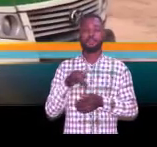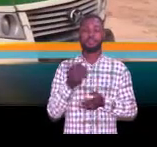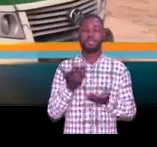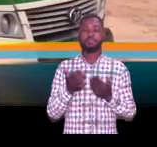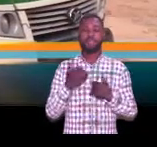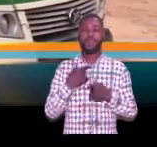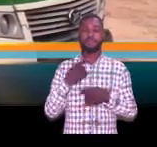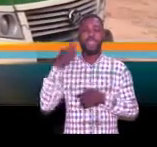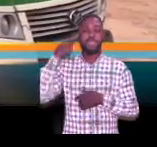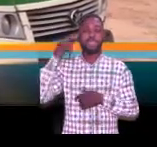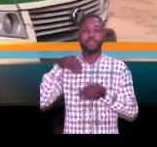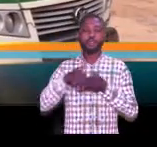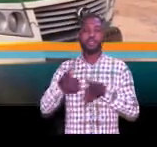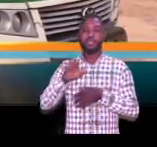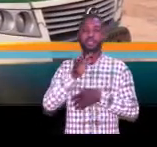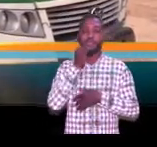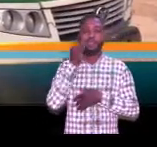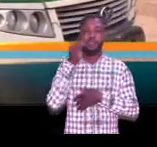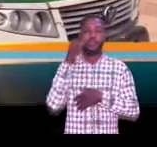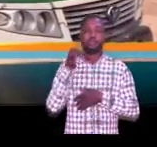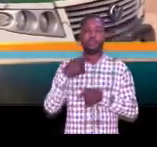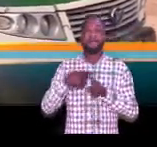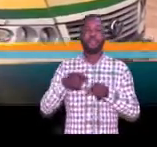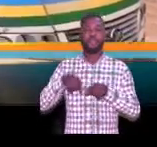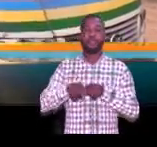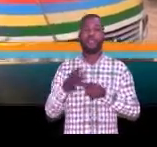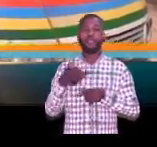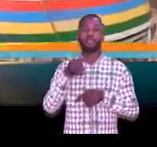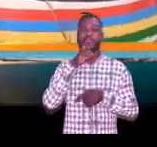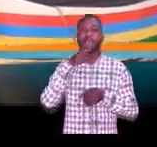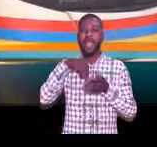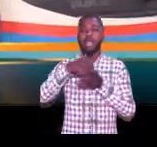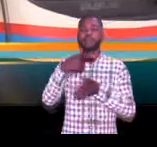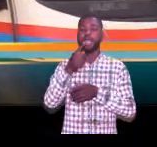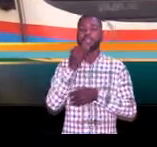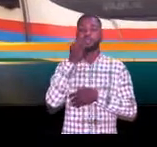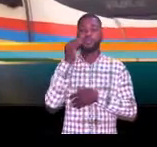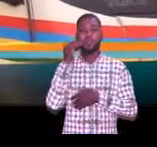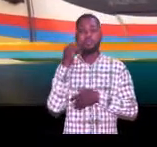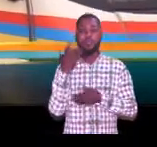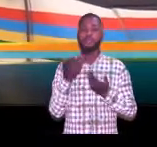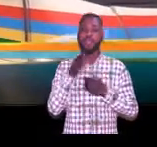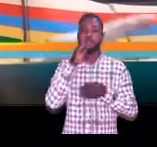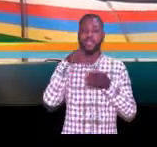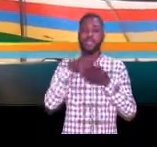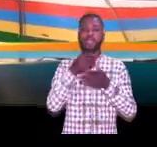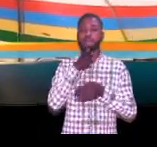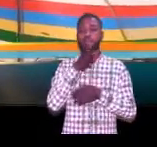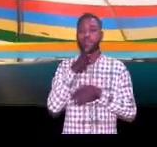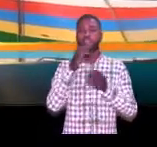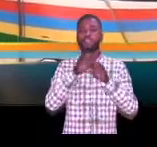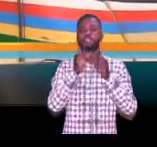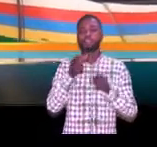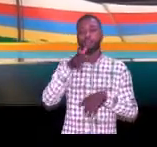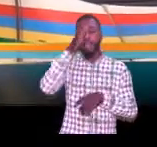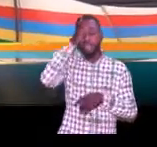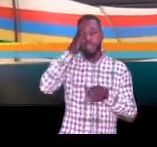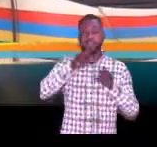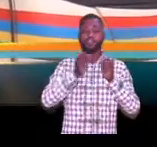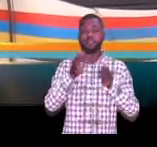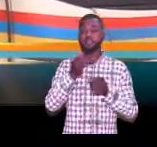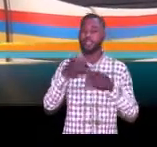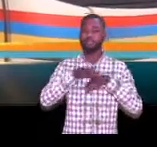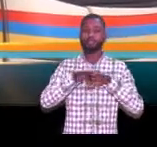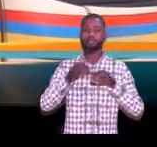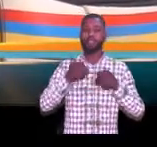They may have radio in their homes, but while they are outside the homes, either in mommy's shop or daddy's